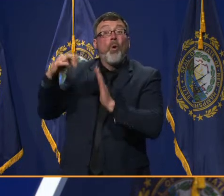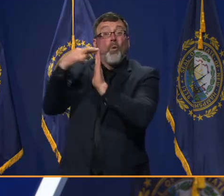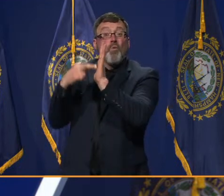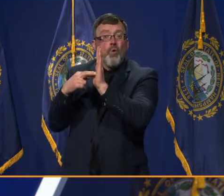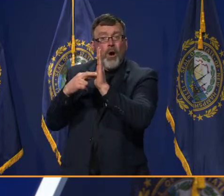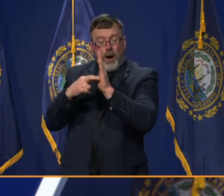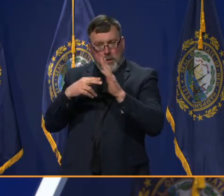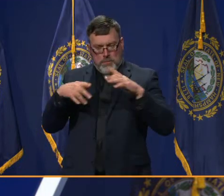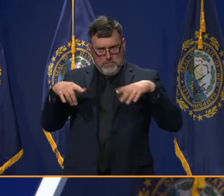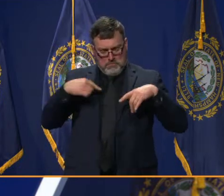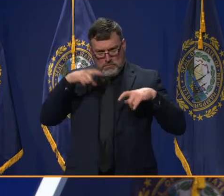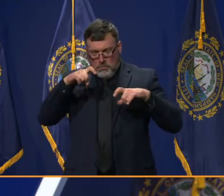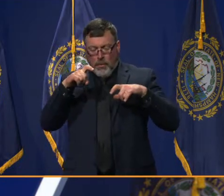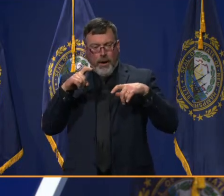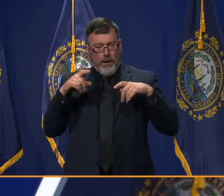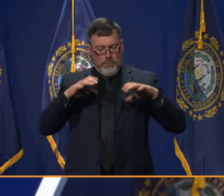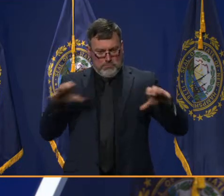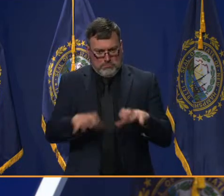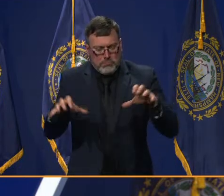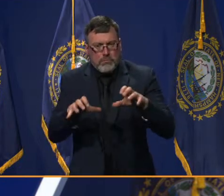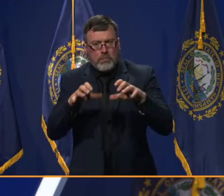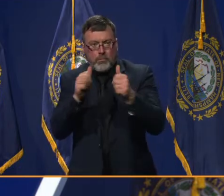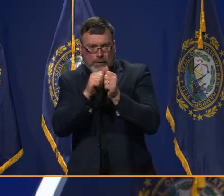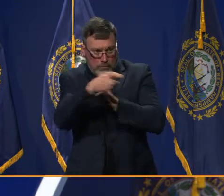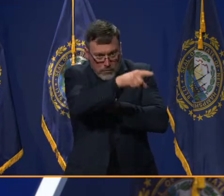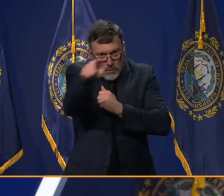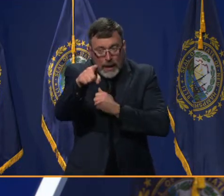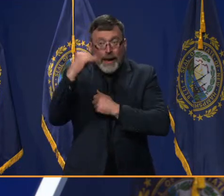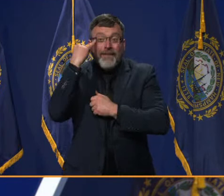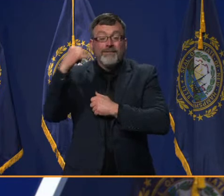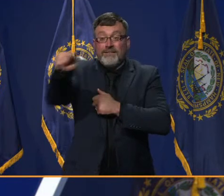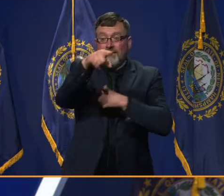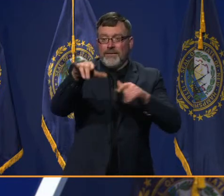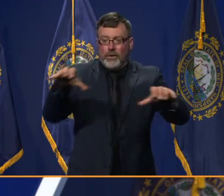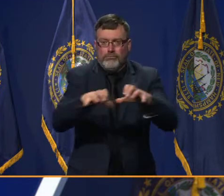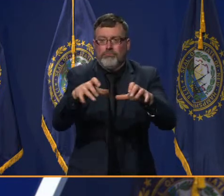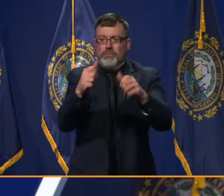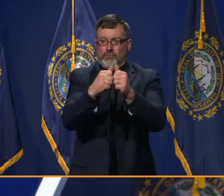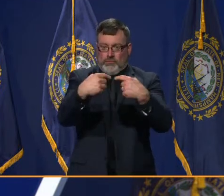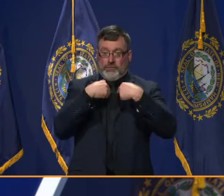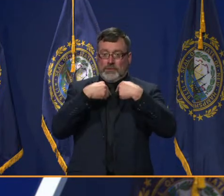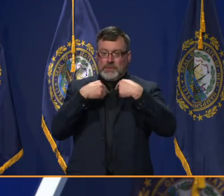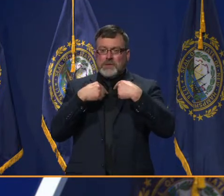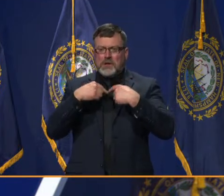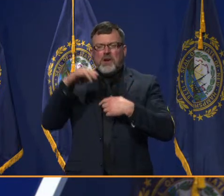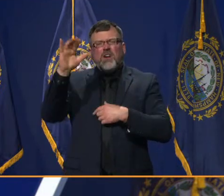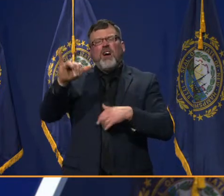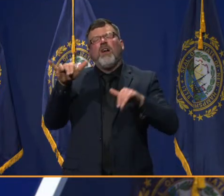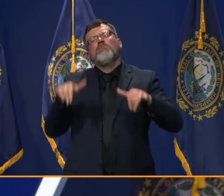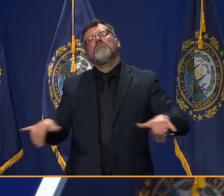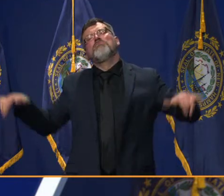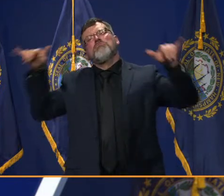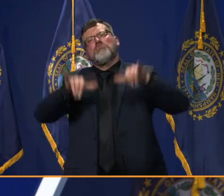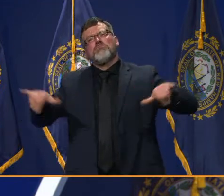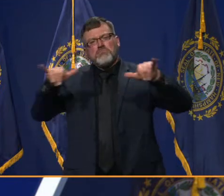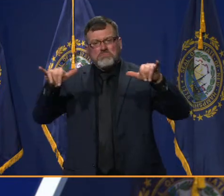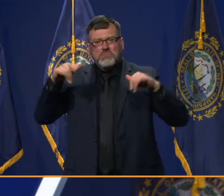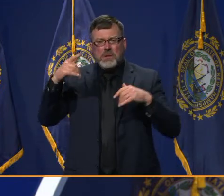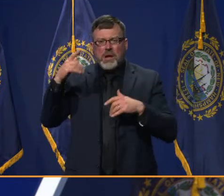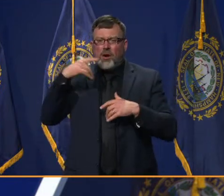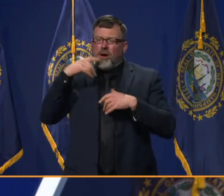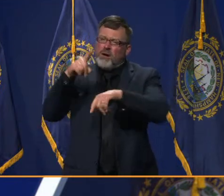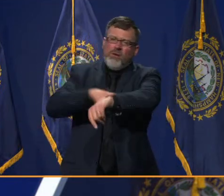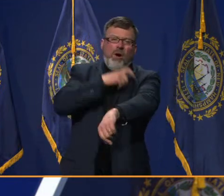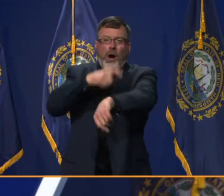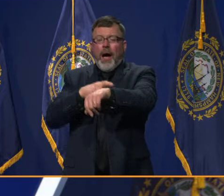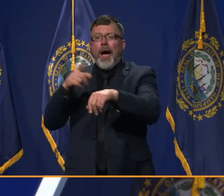others do unto you. Honestly, I hadn't really heard that one in a long time. It was my son Leo who had said it the other day. And